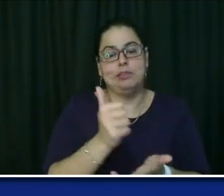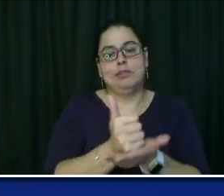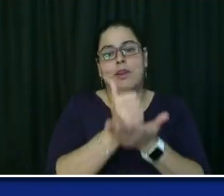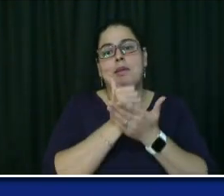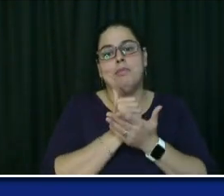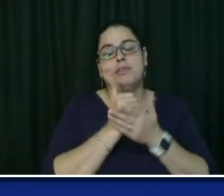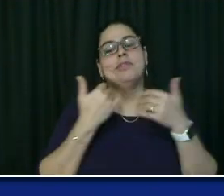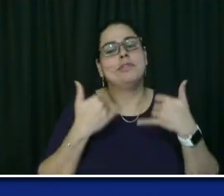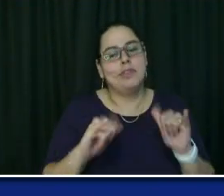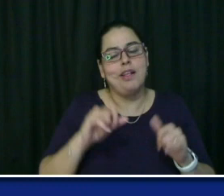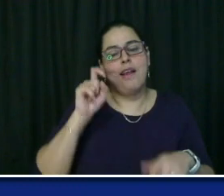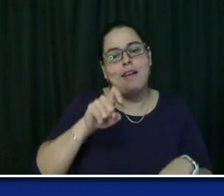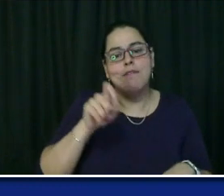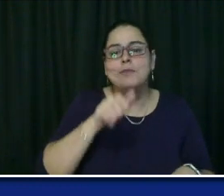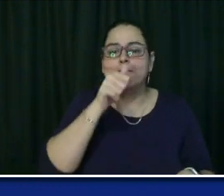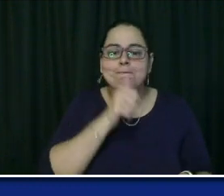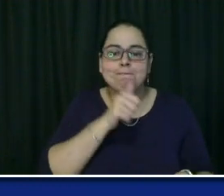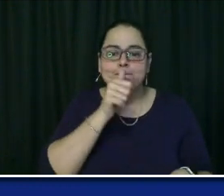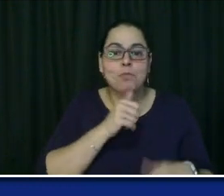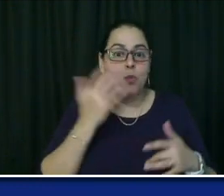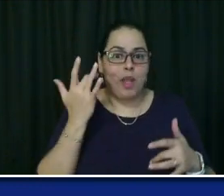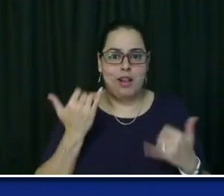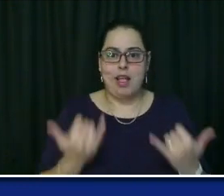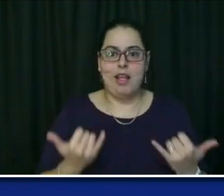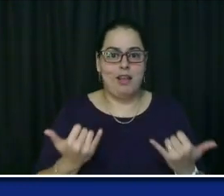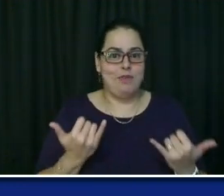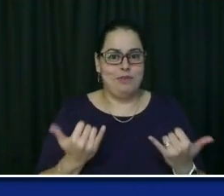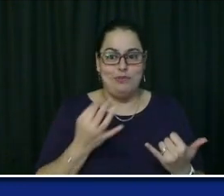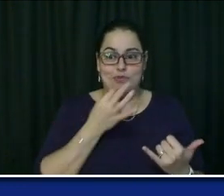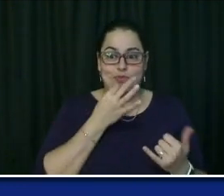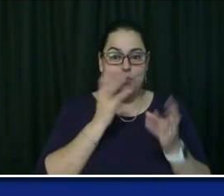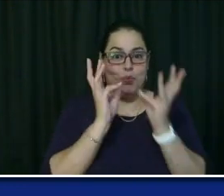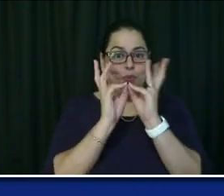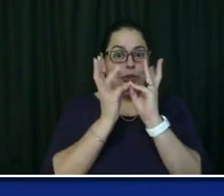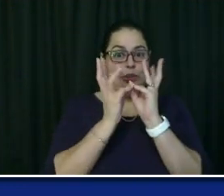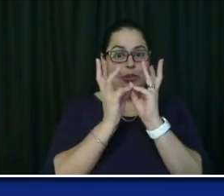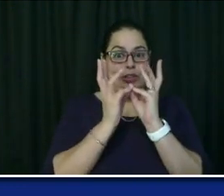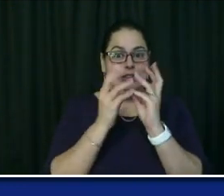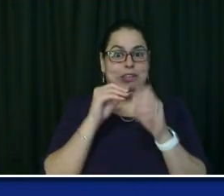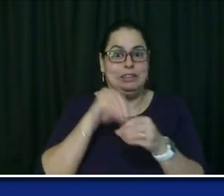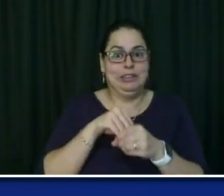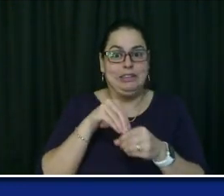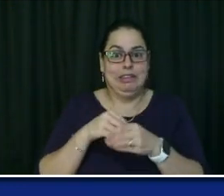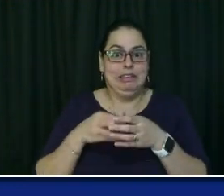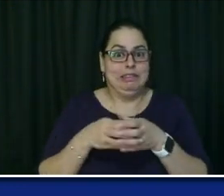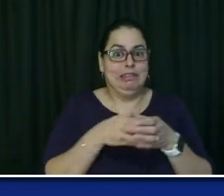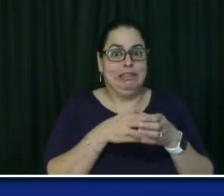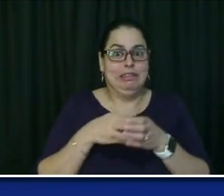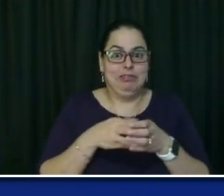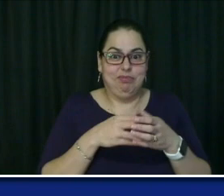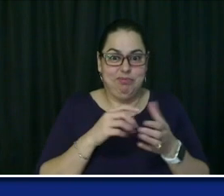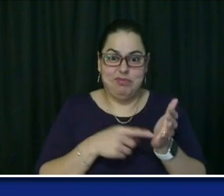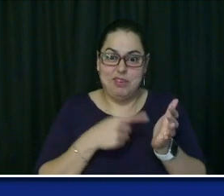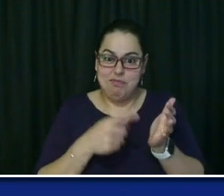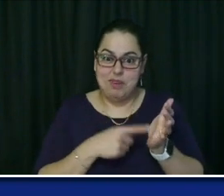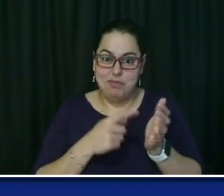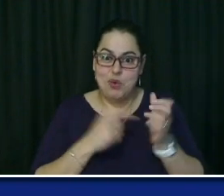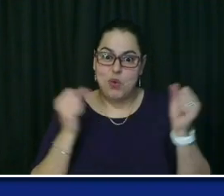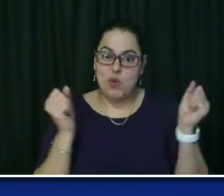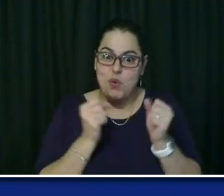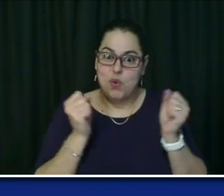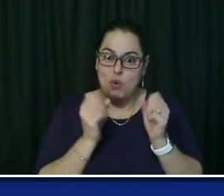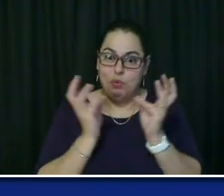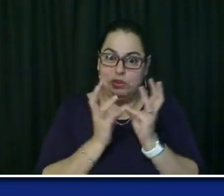season where we tend to spend more time indoors. The cold weather tends to help the virus advance, I guess. And so we'll be tested again.